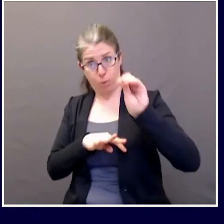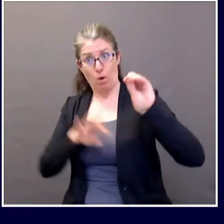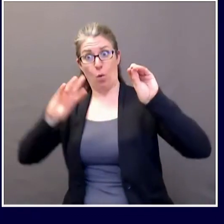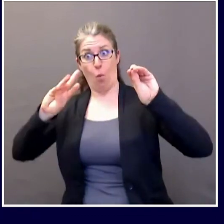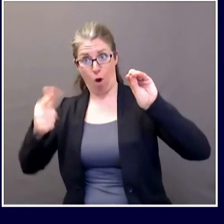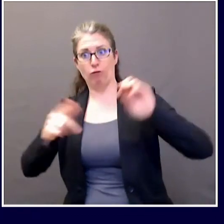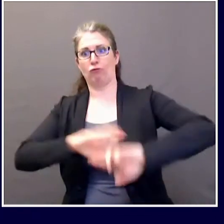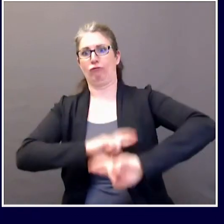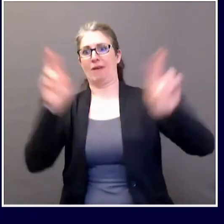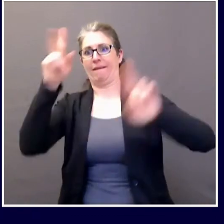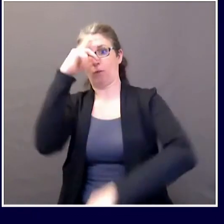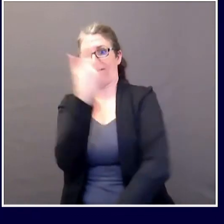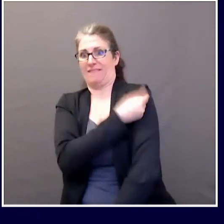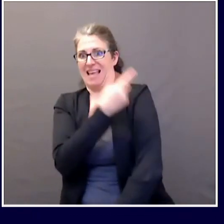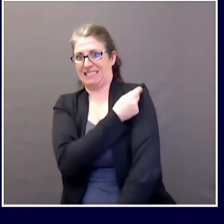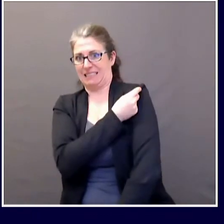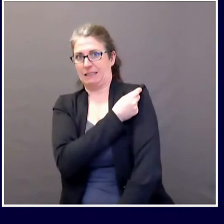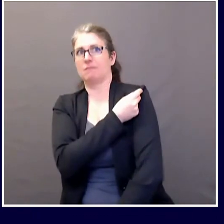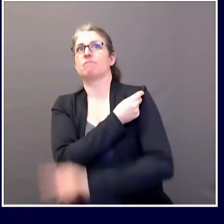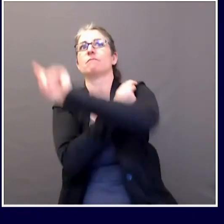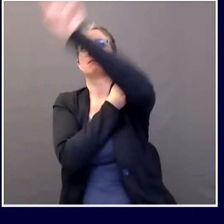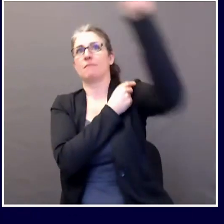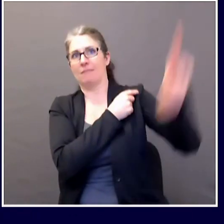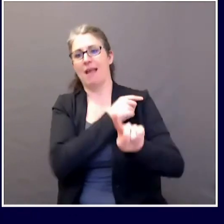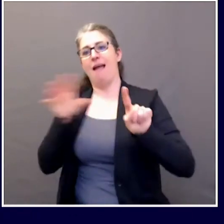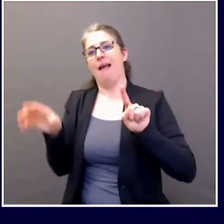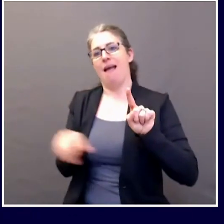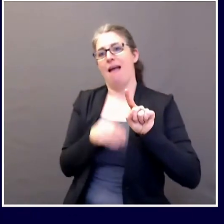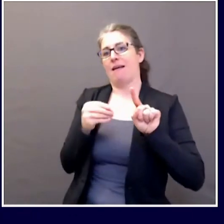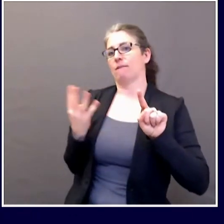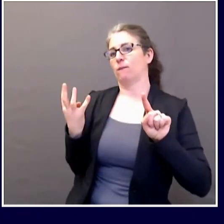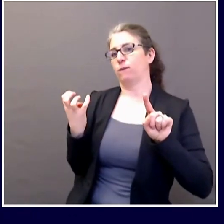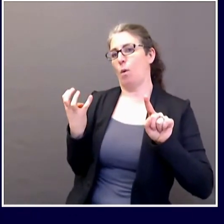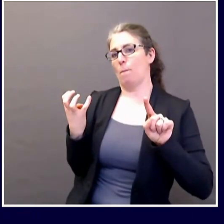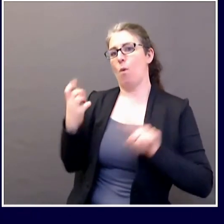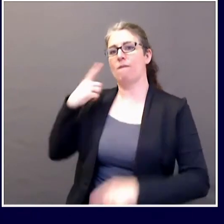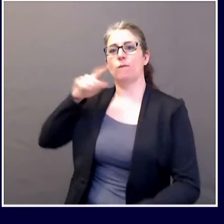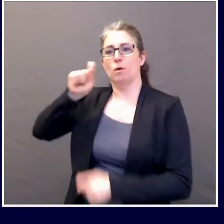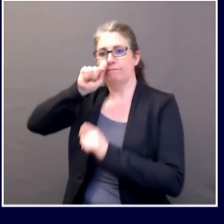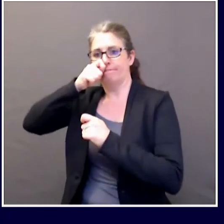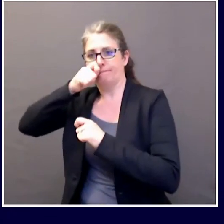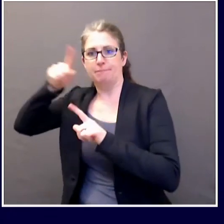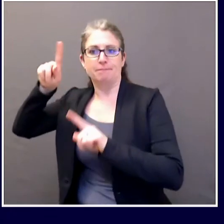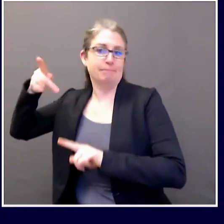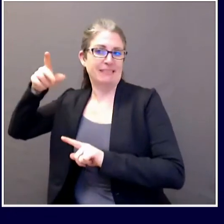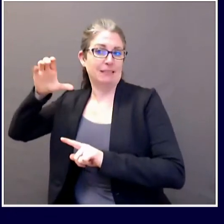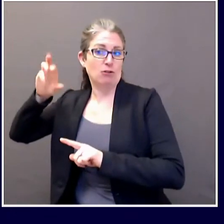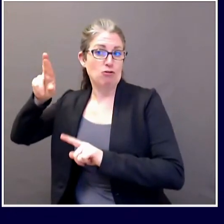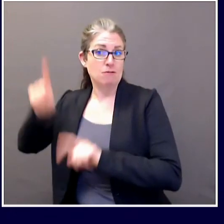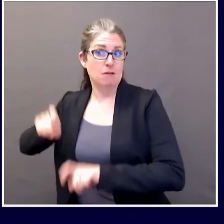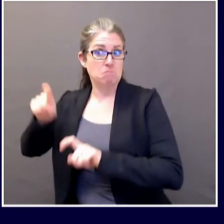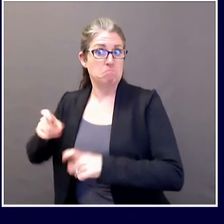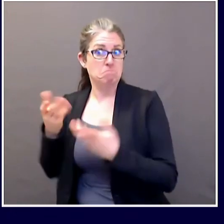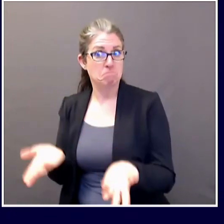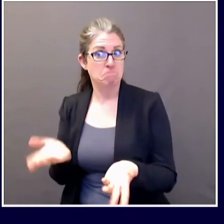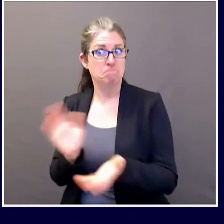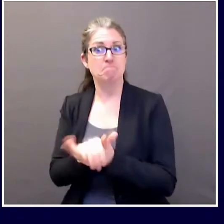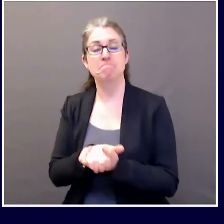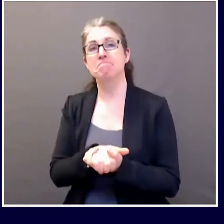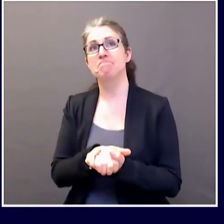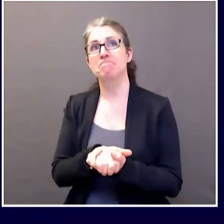I'd also like to note that thanks to the continued efforts of our friends at Northern Light Healthcare, working with the